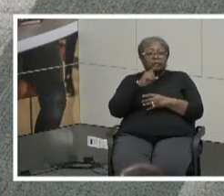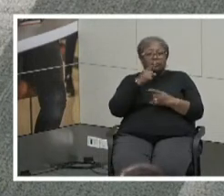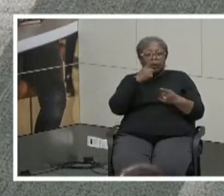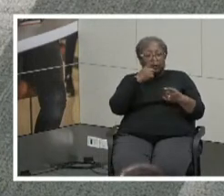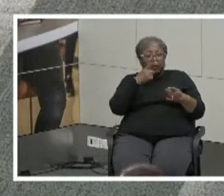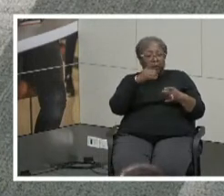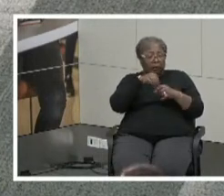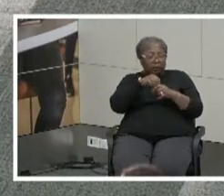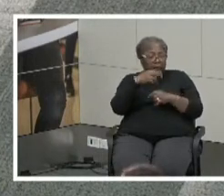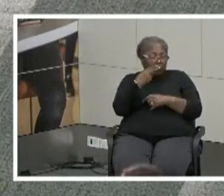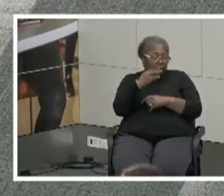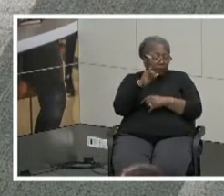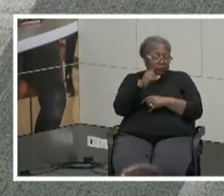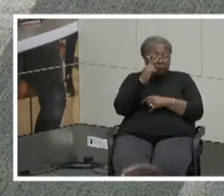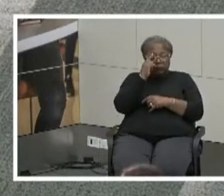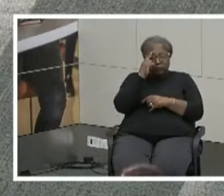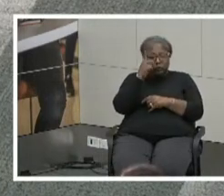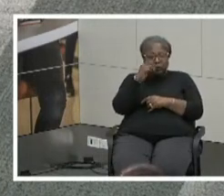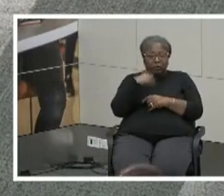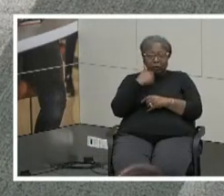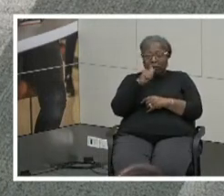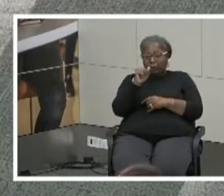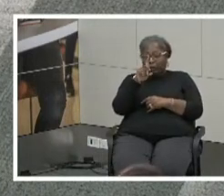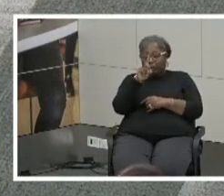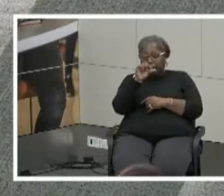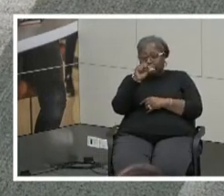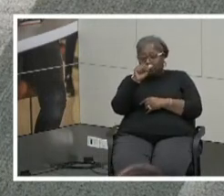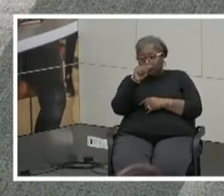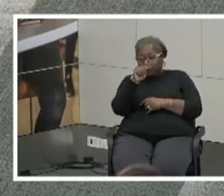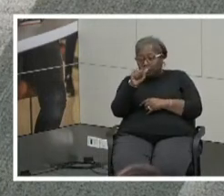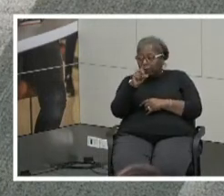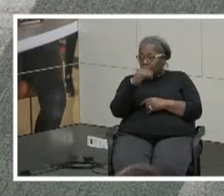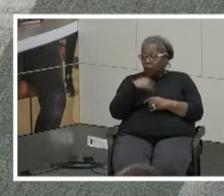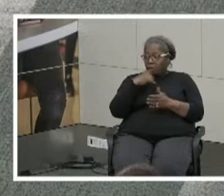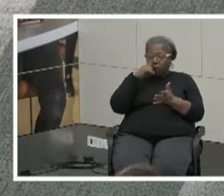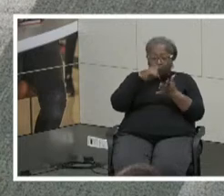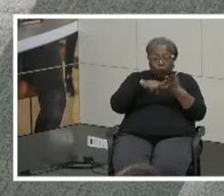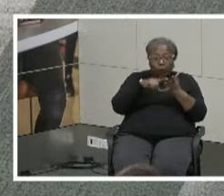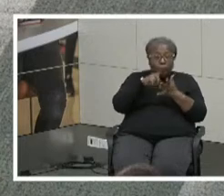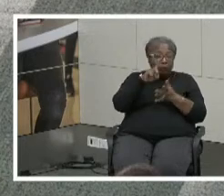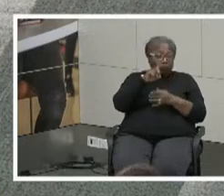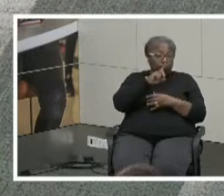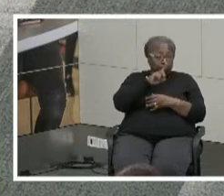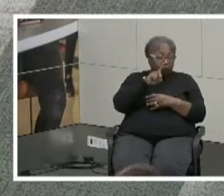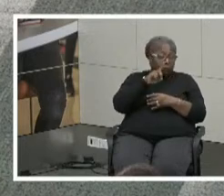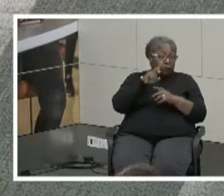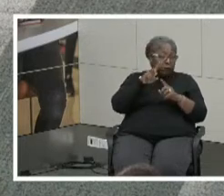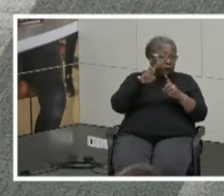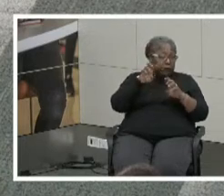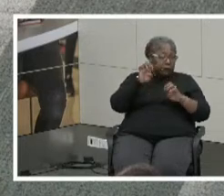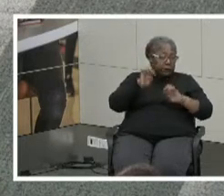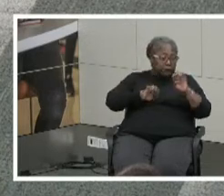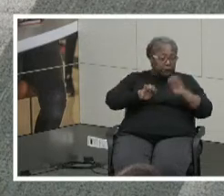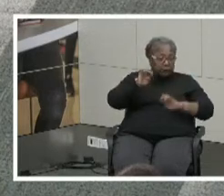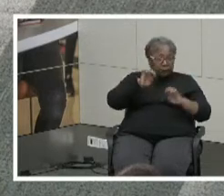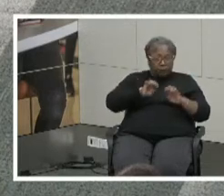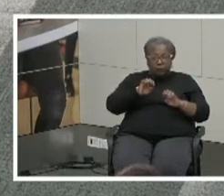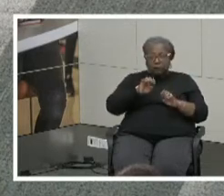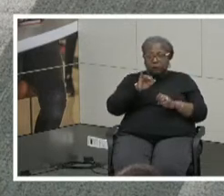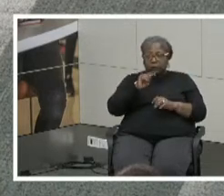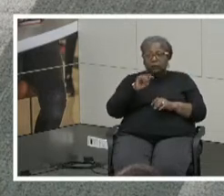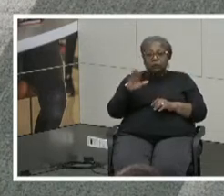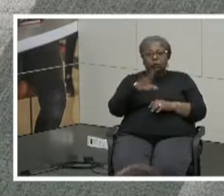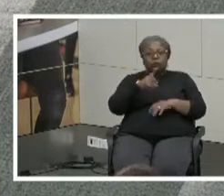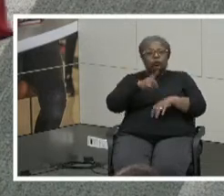in HISD is there any data is there any research is it an experiment it is